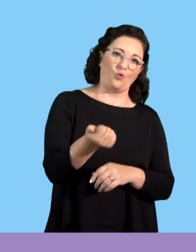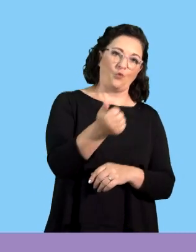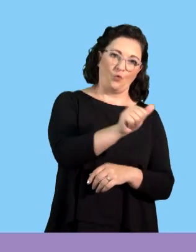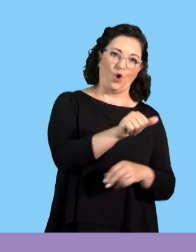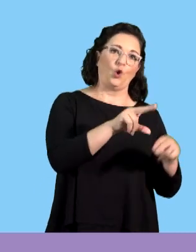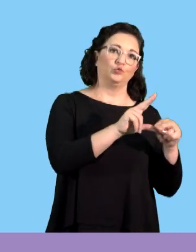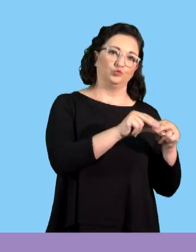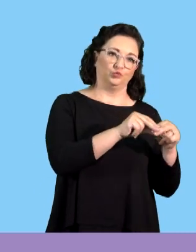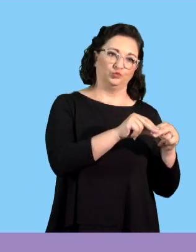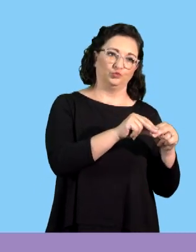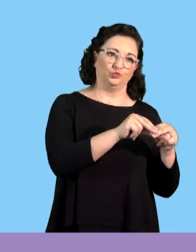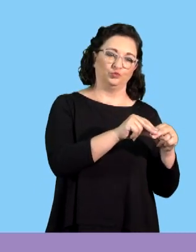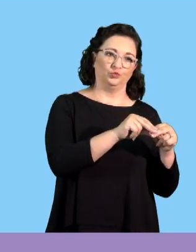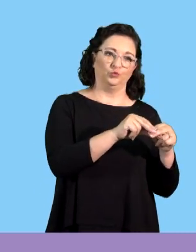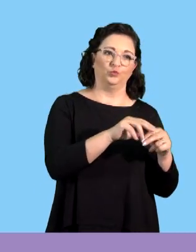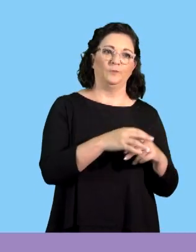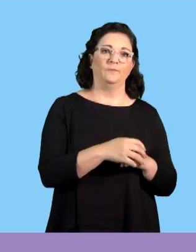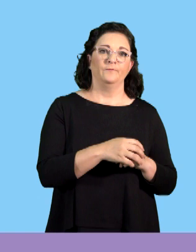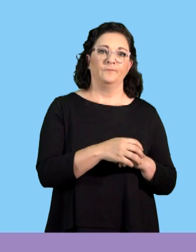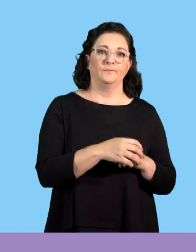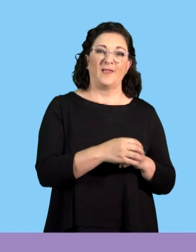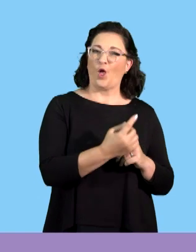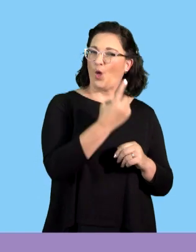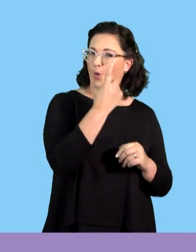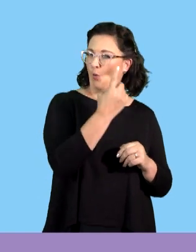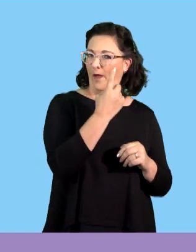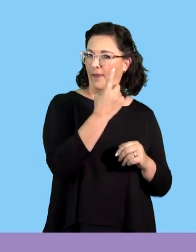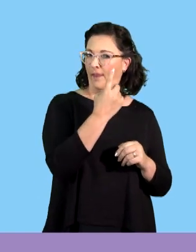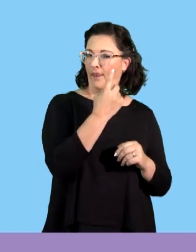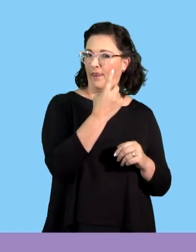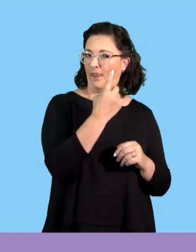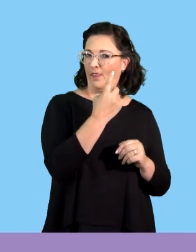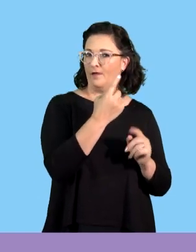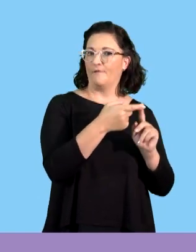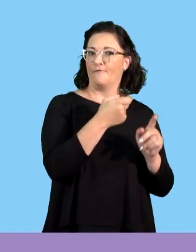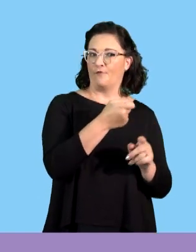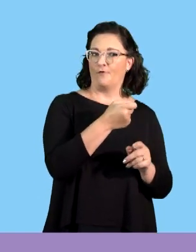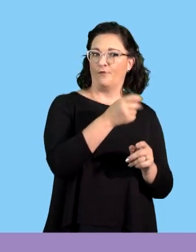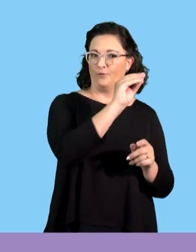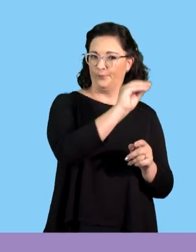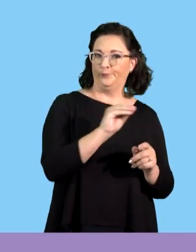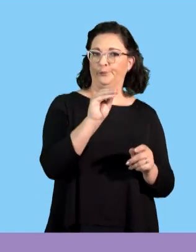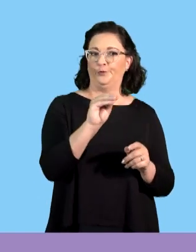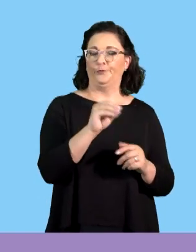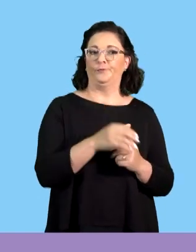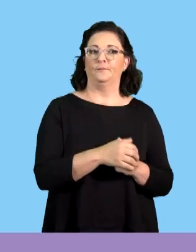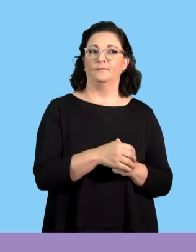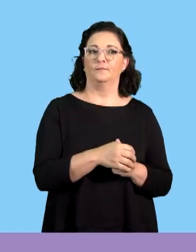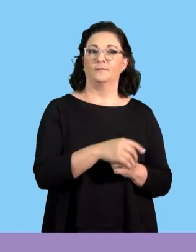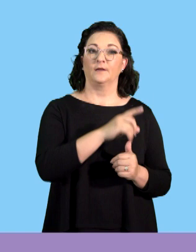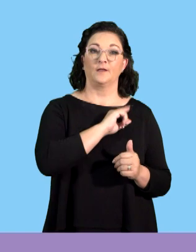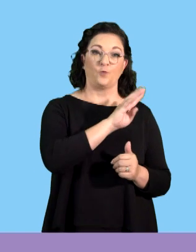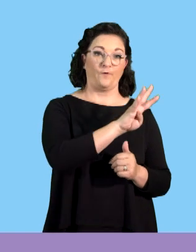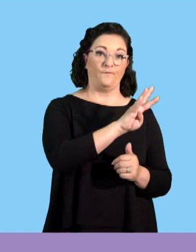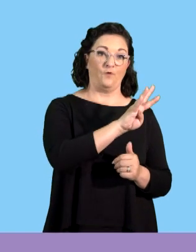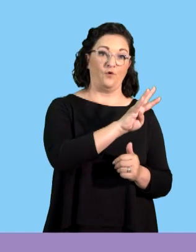to the units column so that we take from, we're just going to take one of the units there, which will